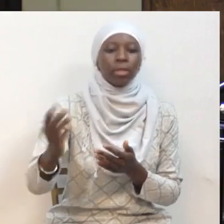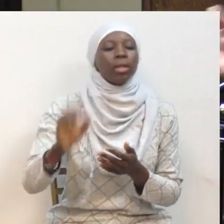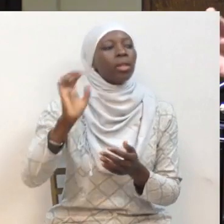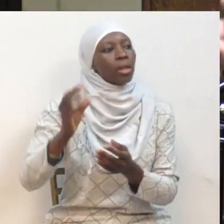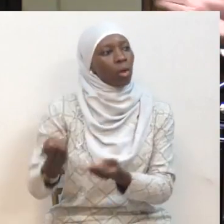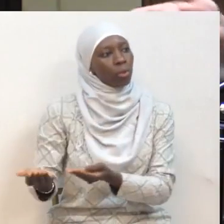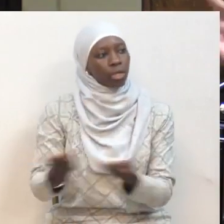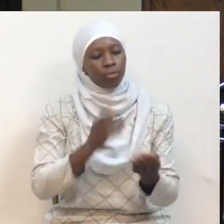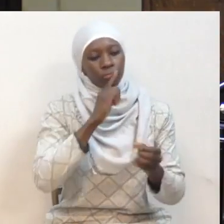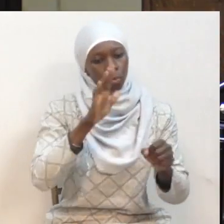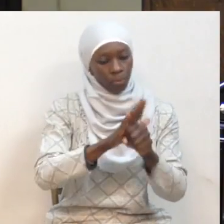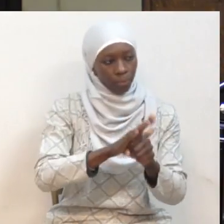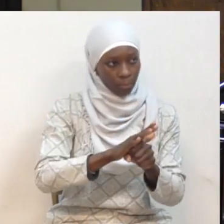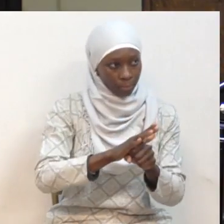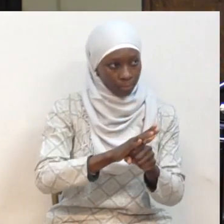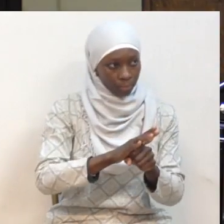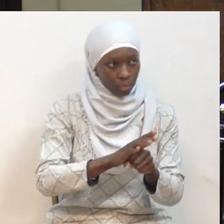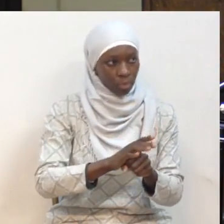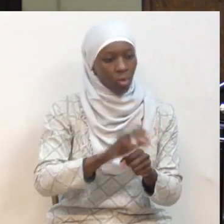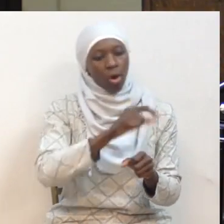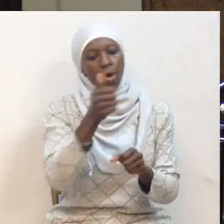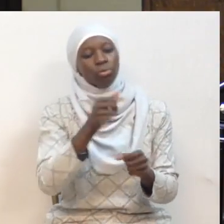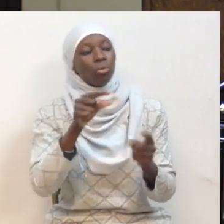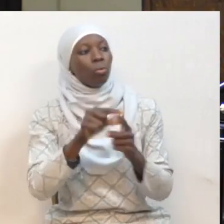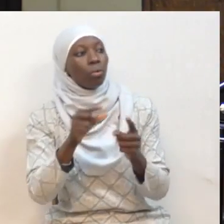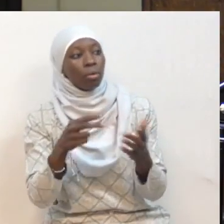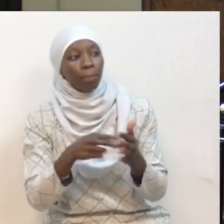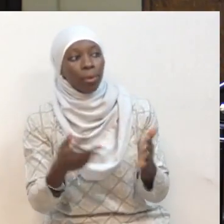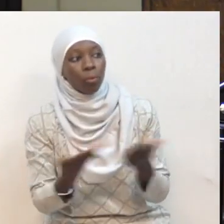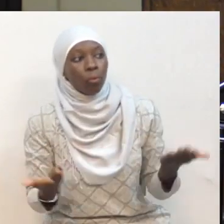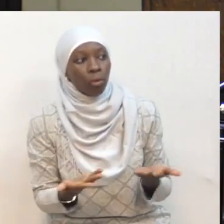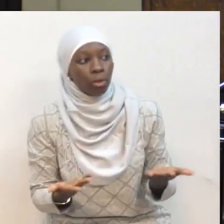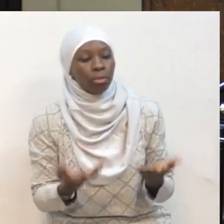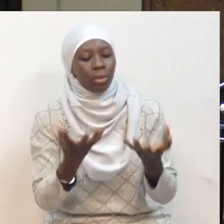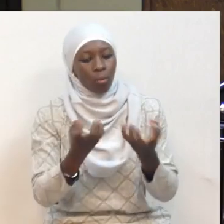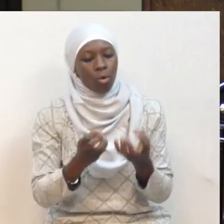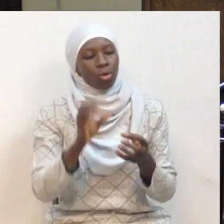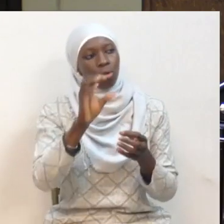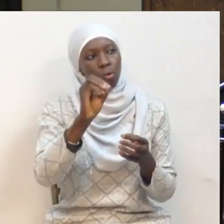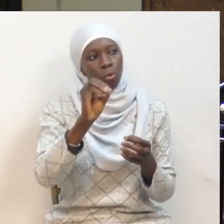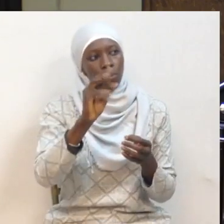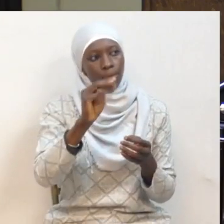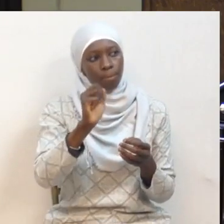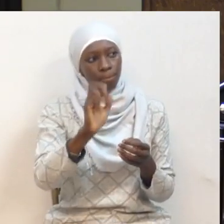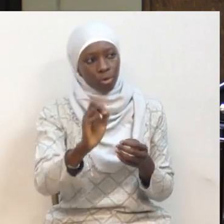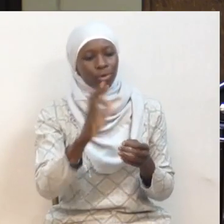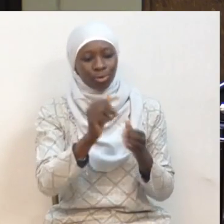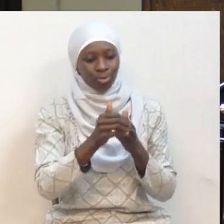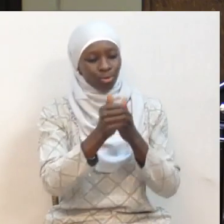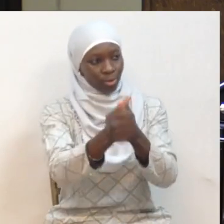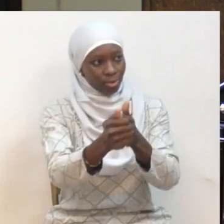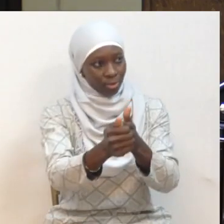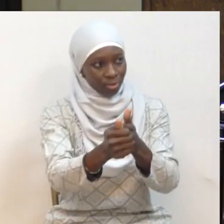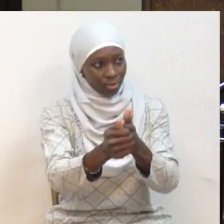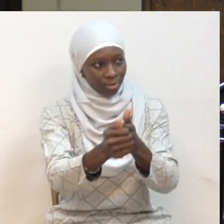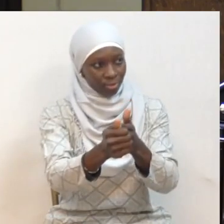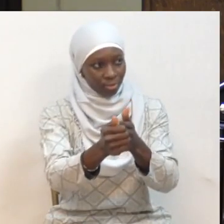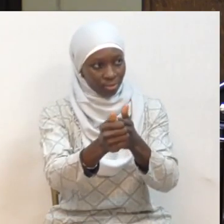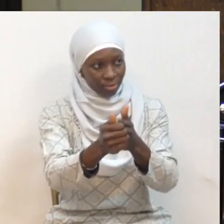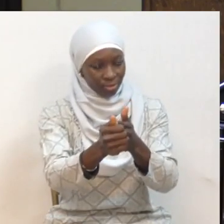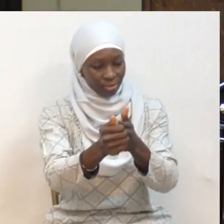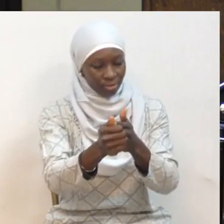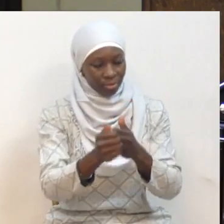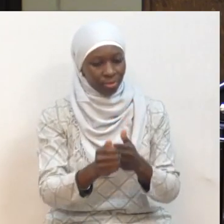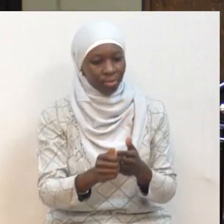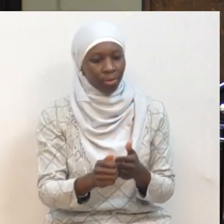nominate Umar to lead. And Umar al-Khattab said, that is impossible. The Prophet put you forth to lead us